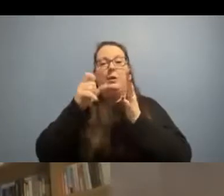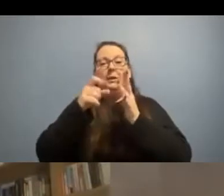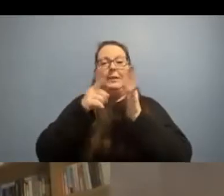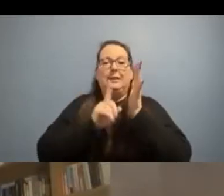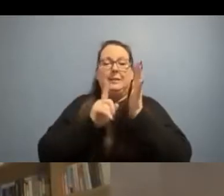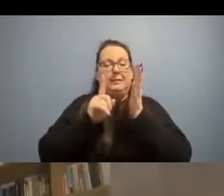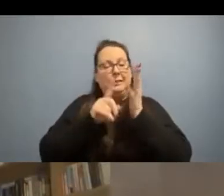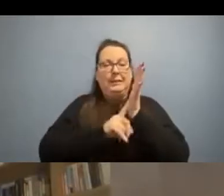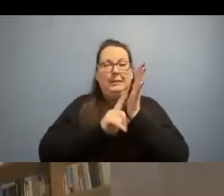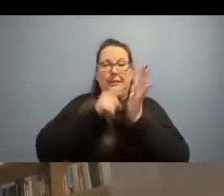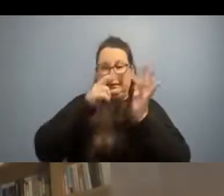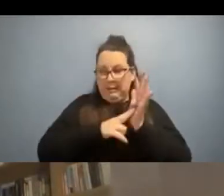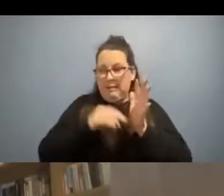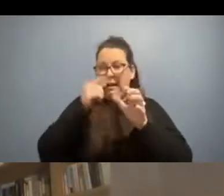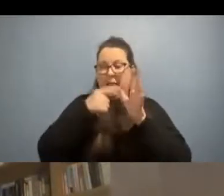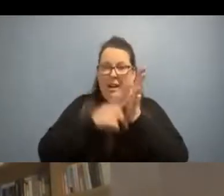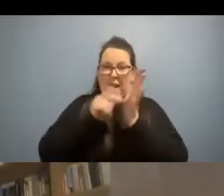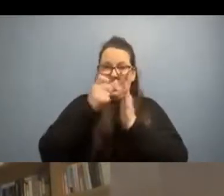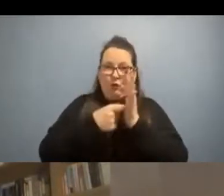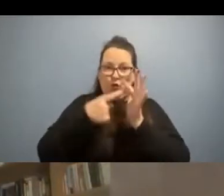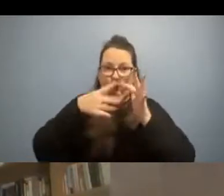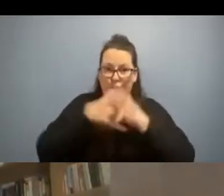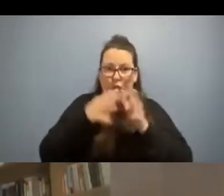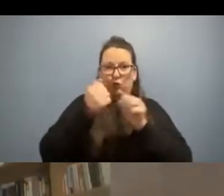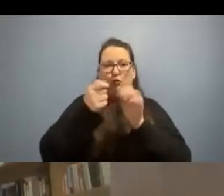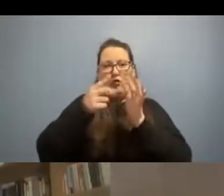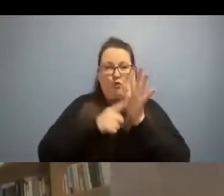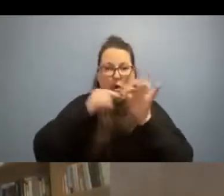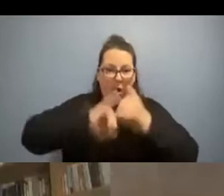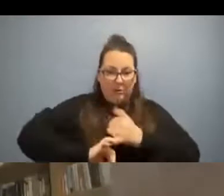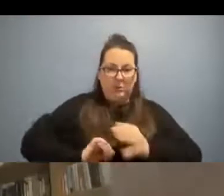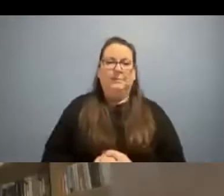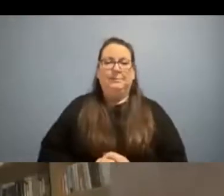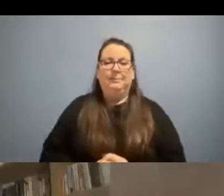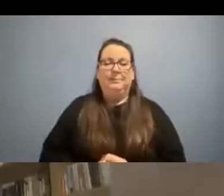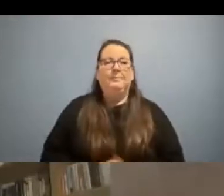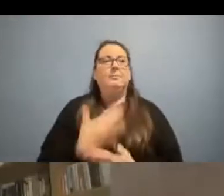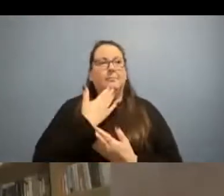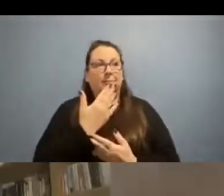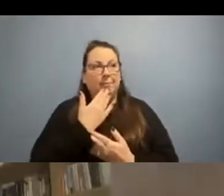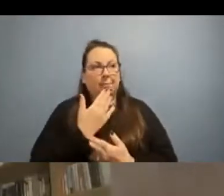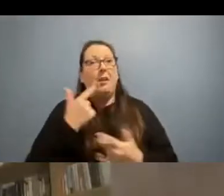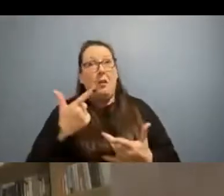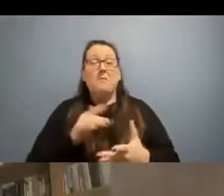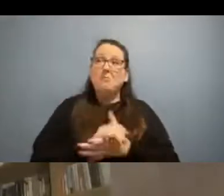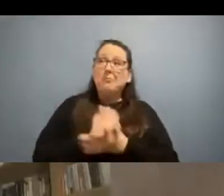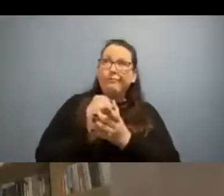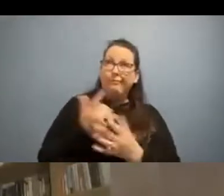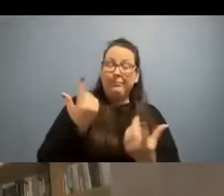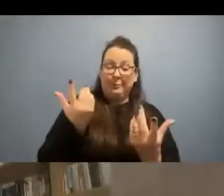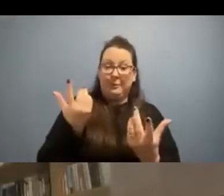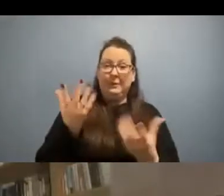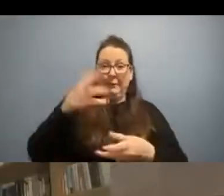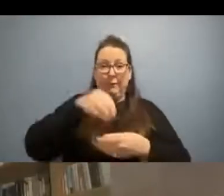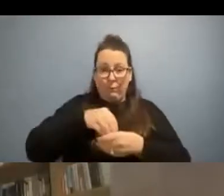Welcome, Andrew. Look, thanks very much, Don. It's a real privilege to be part of such an important conversation, and I'd